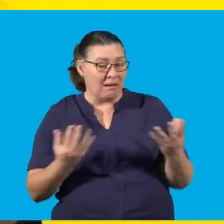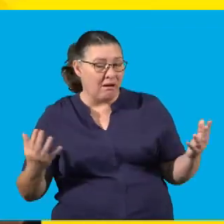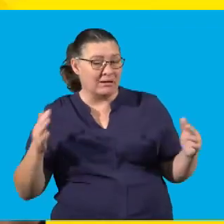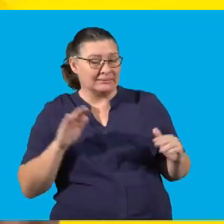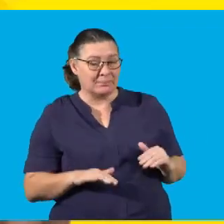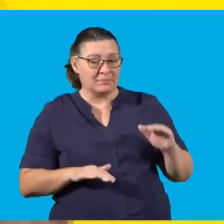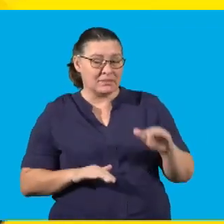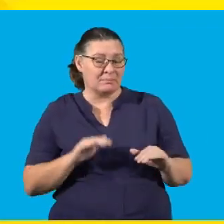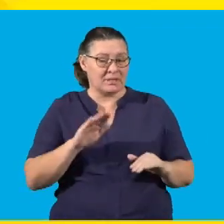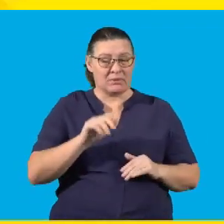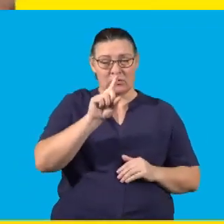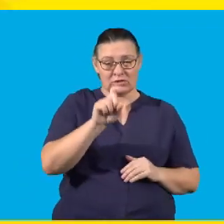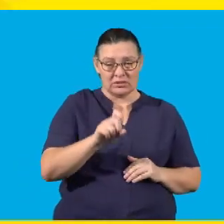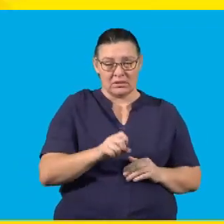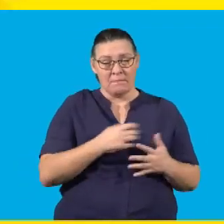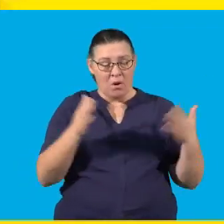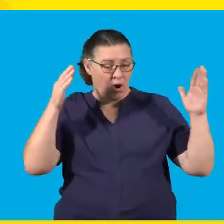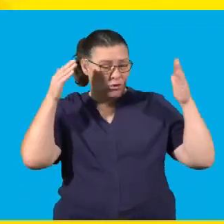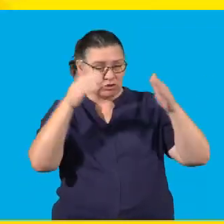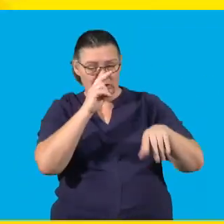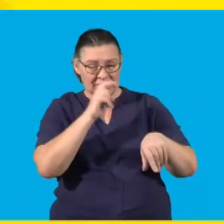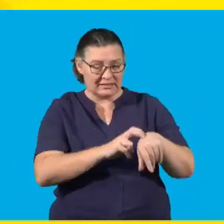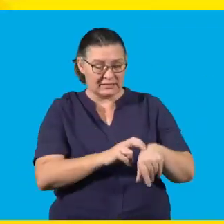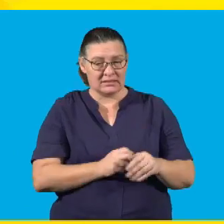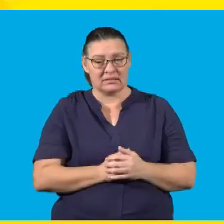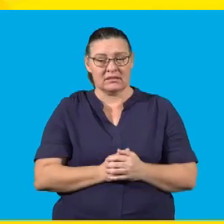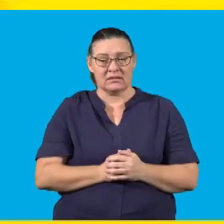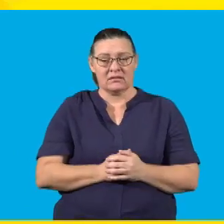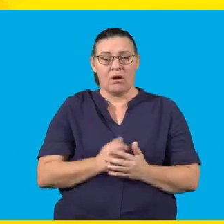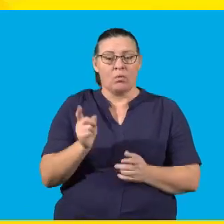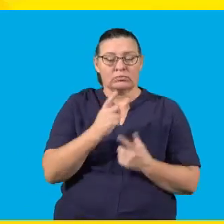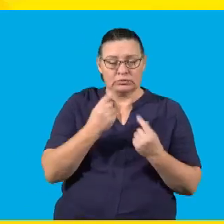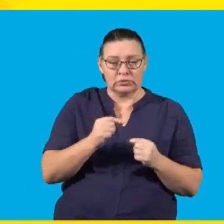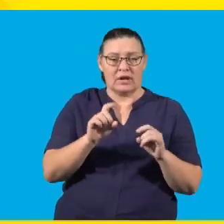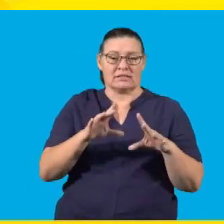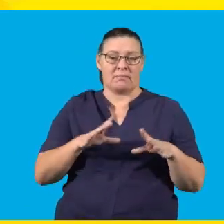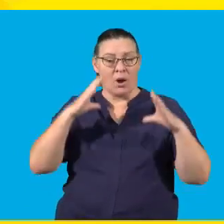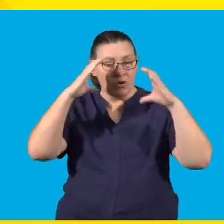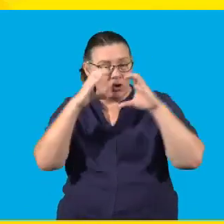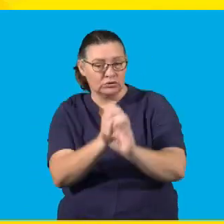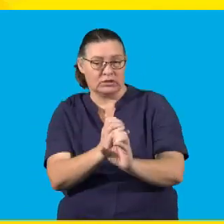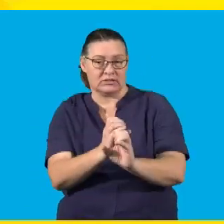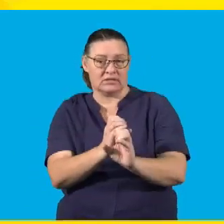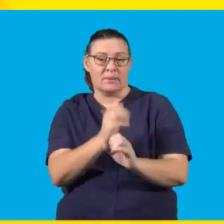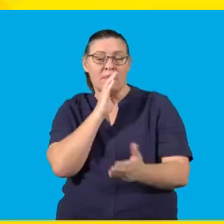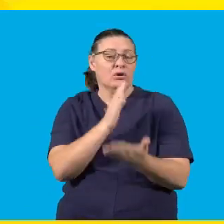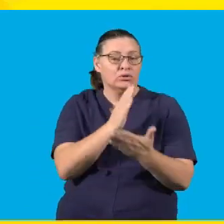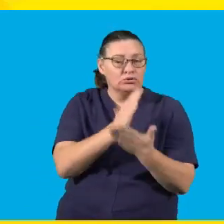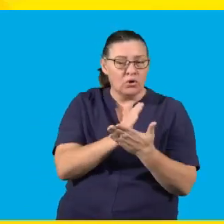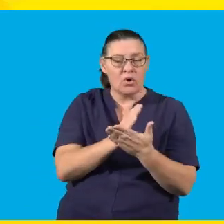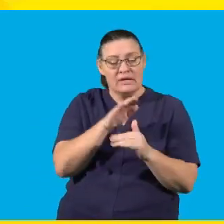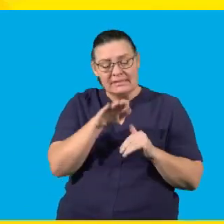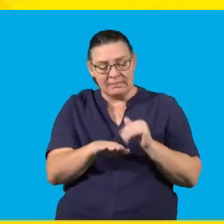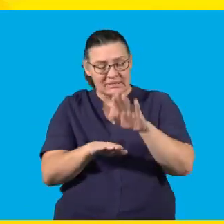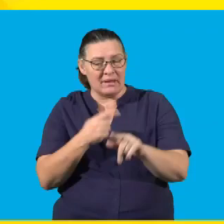multi-step question, and it required quite a lot of concentration, and that's what you need to do in an exam. Concentrate, make sure that you get